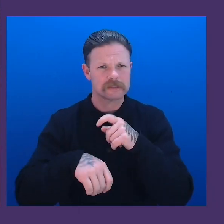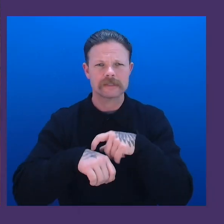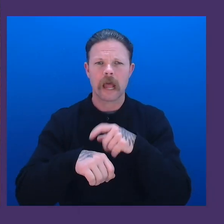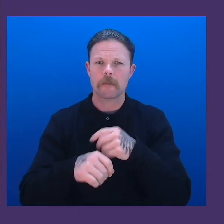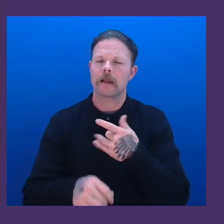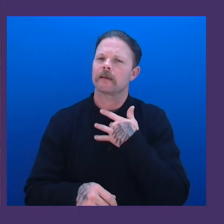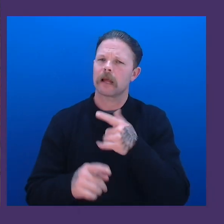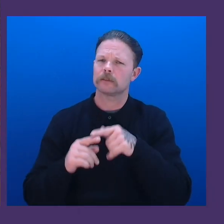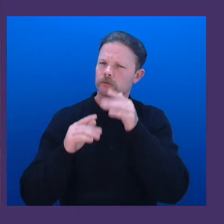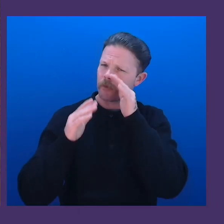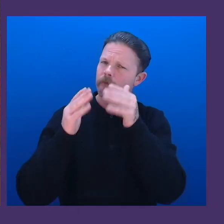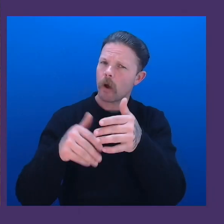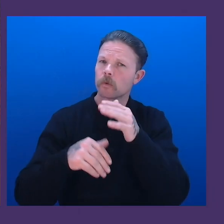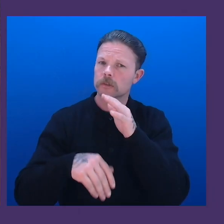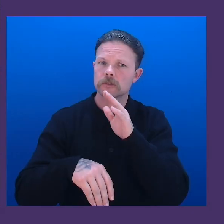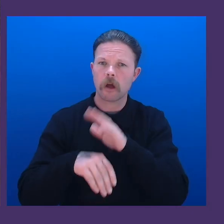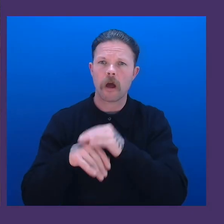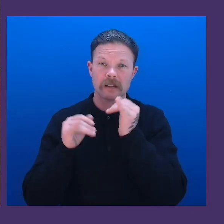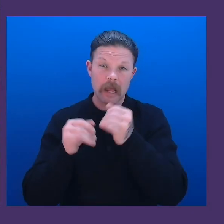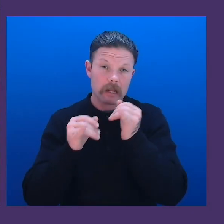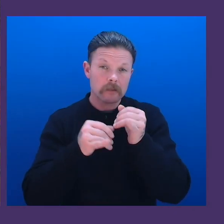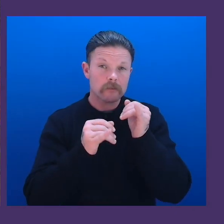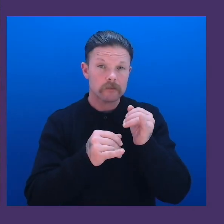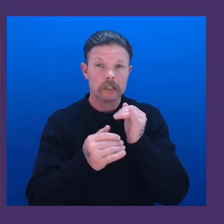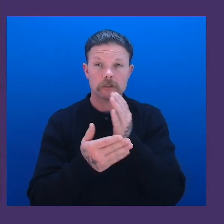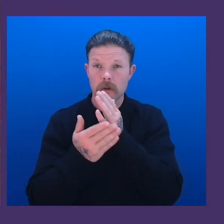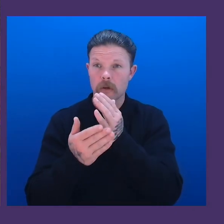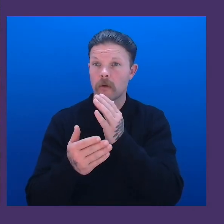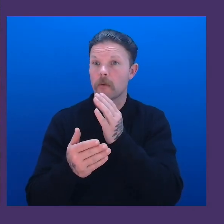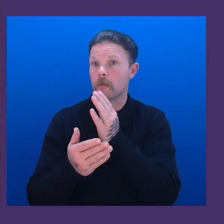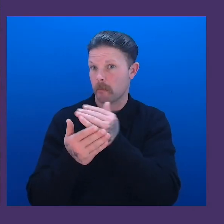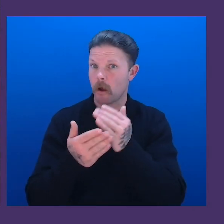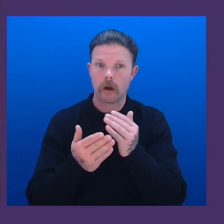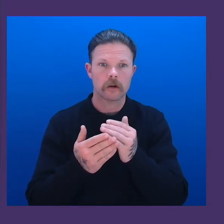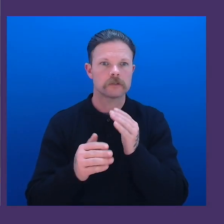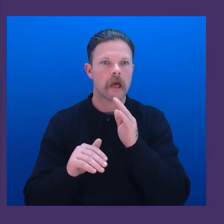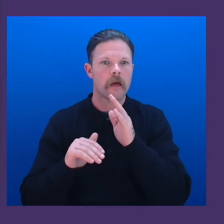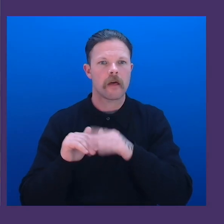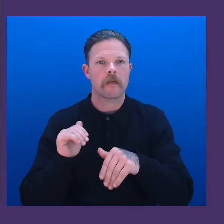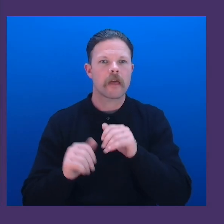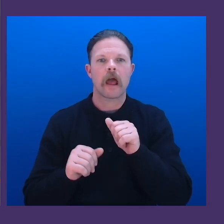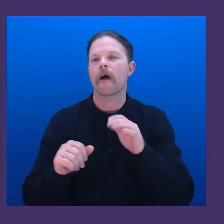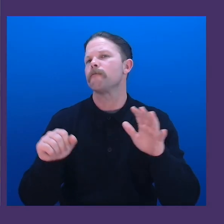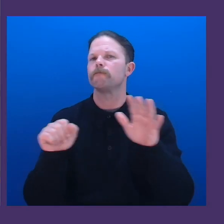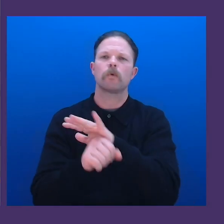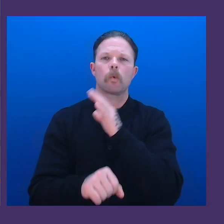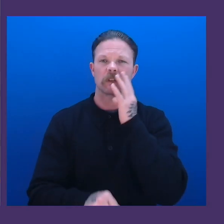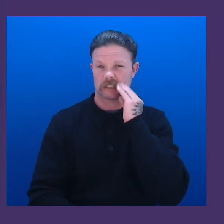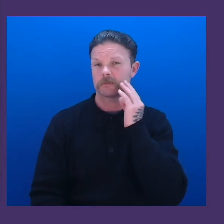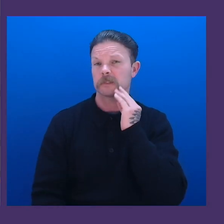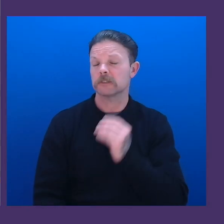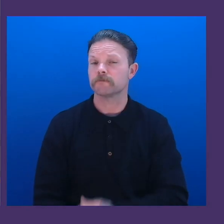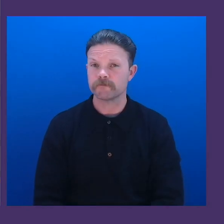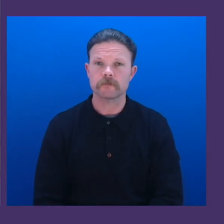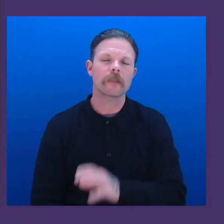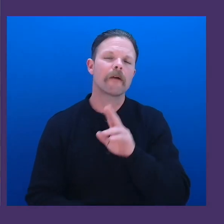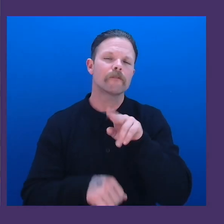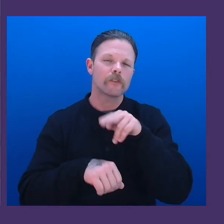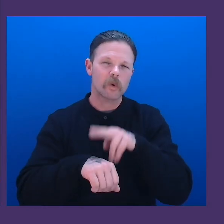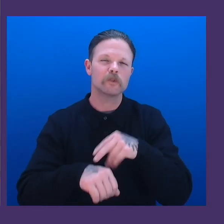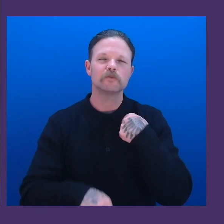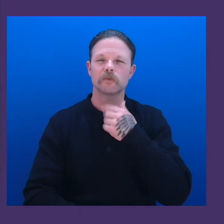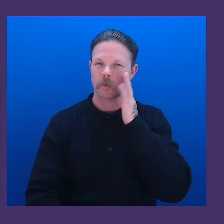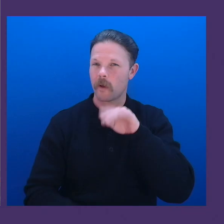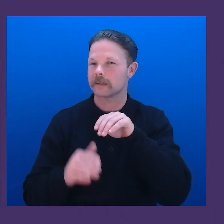on individual elements rather than a full experience. And of course, as we know, accessibility isn't